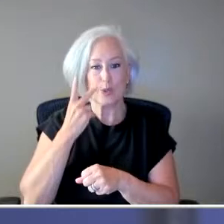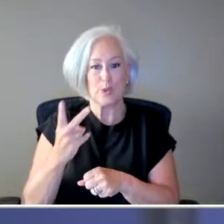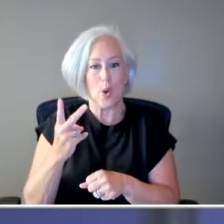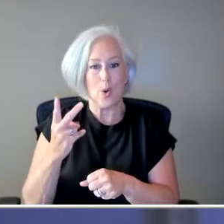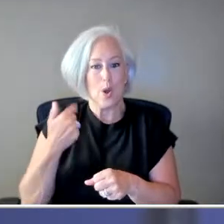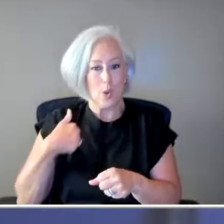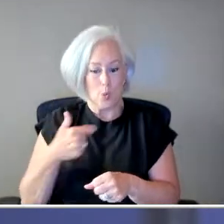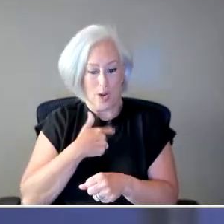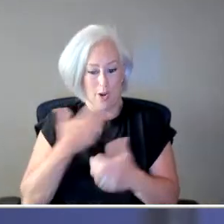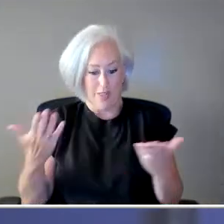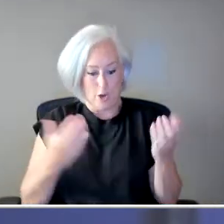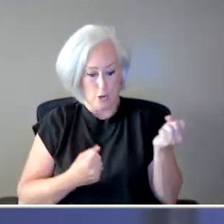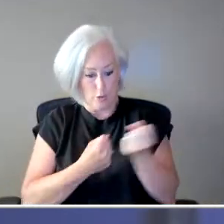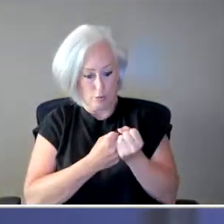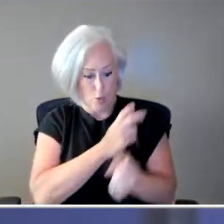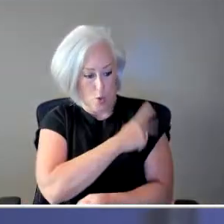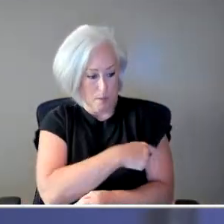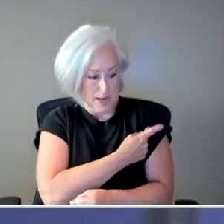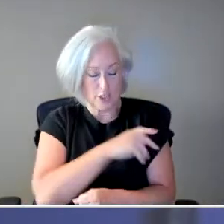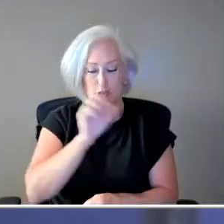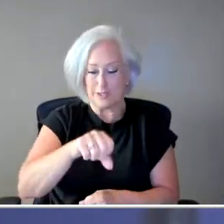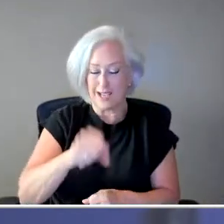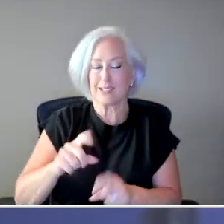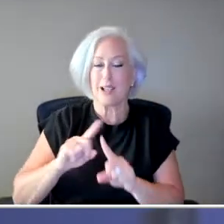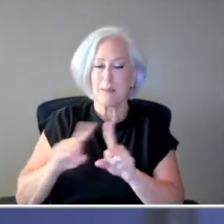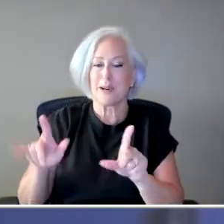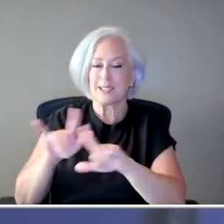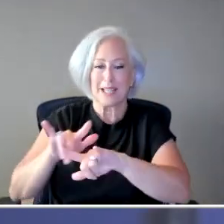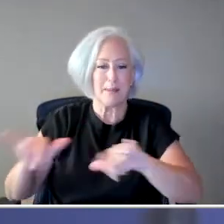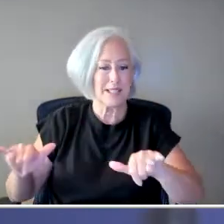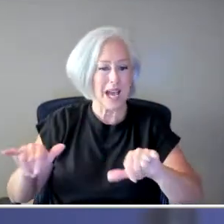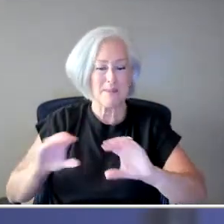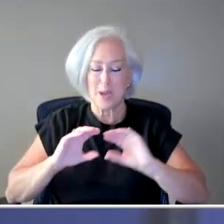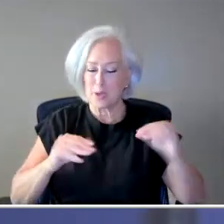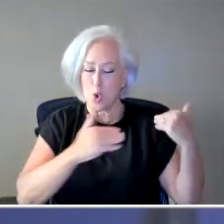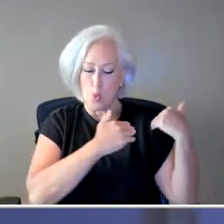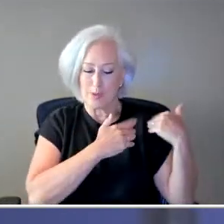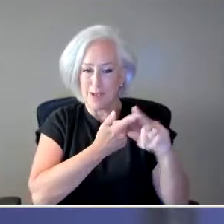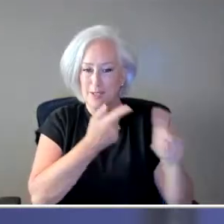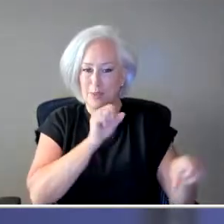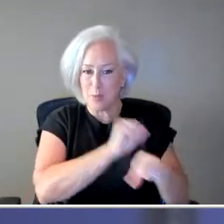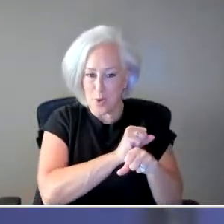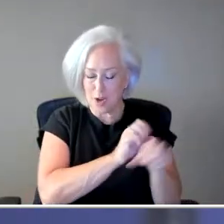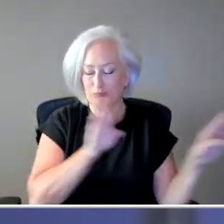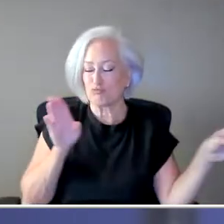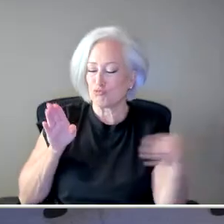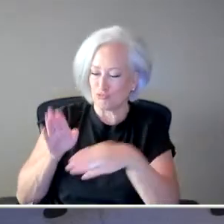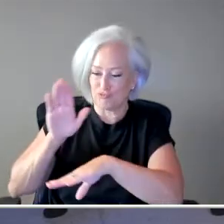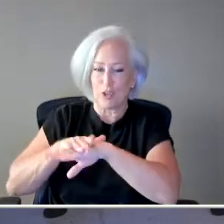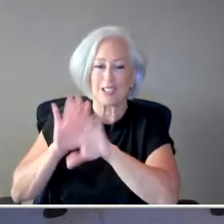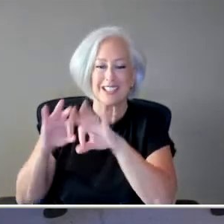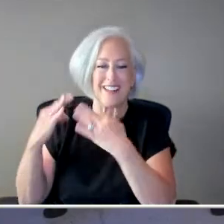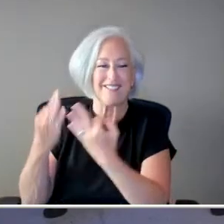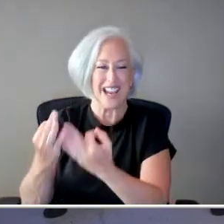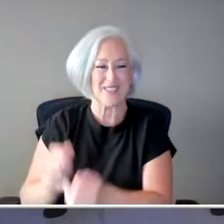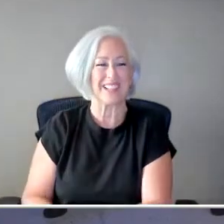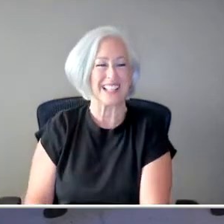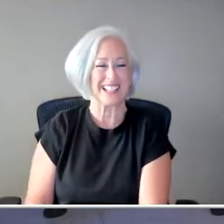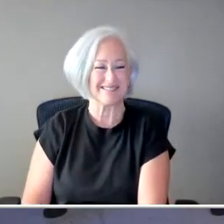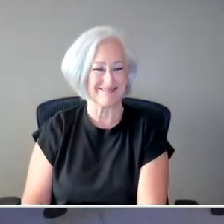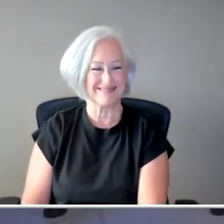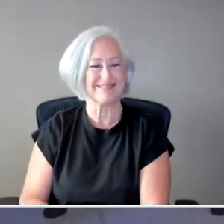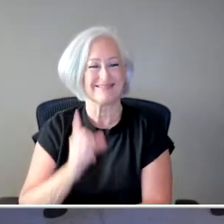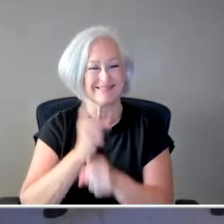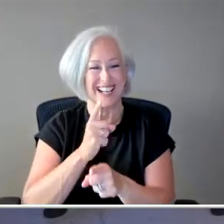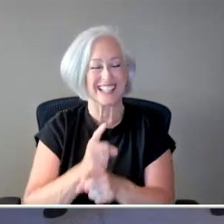them, but when we don't have responsibilities at work, we've got some other things that we're up to. You got to be there for you too. Dr. Reeves, what's